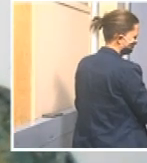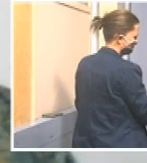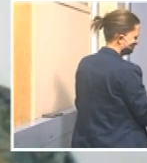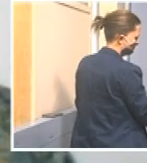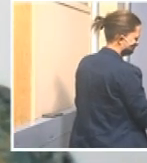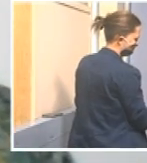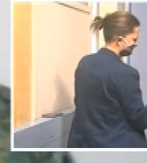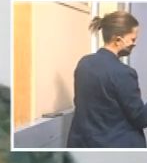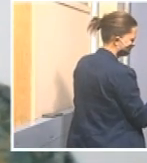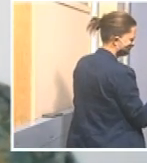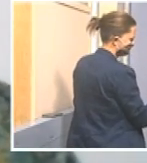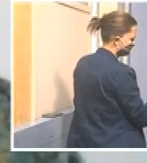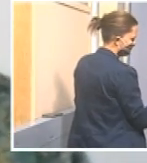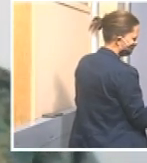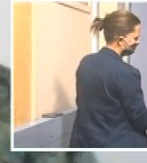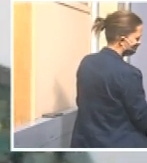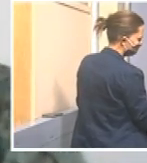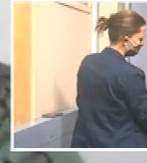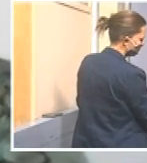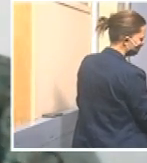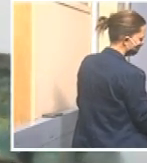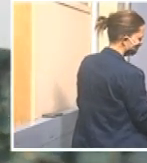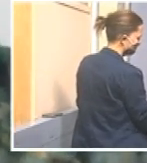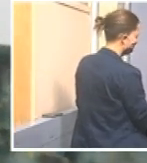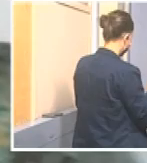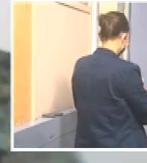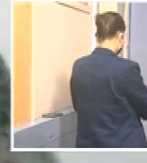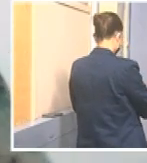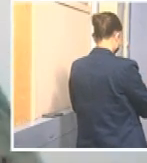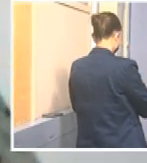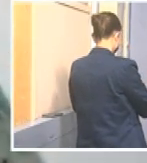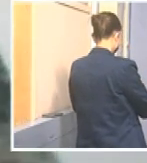move a bit back so you can sort of fit in the frame.